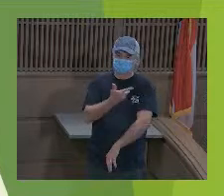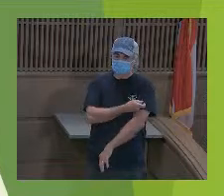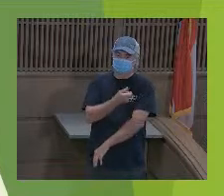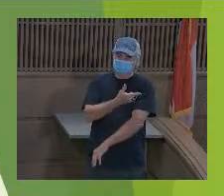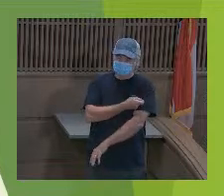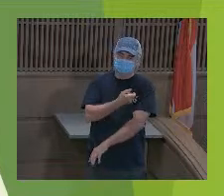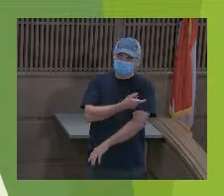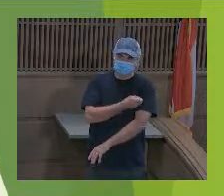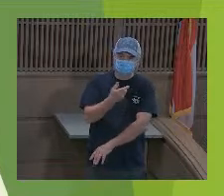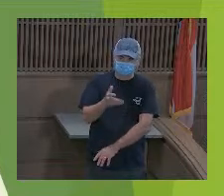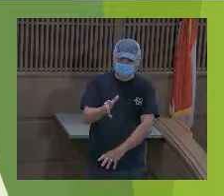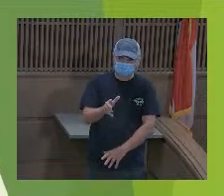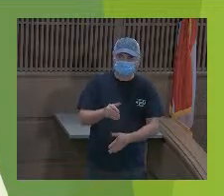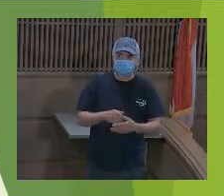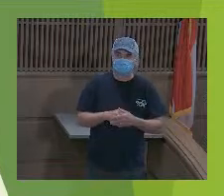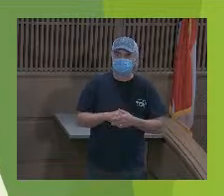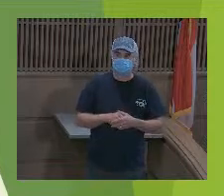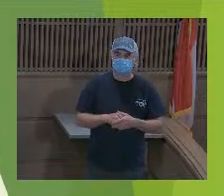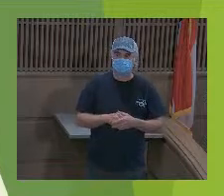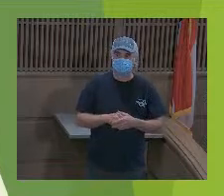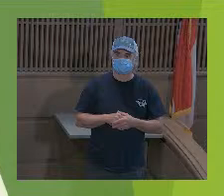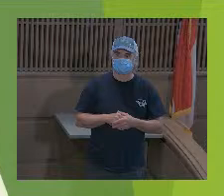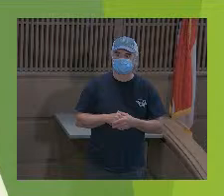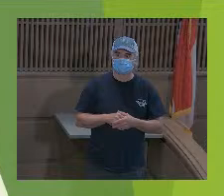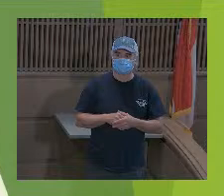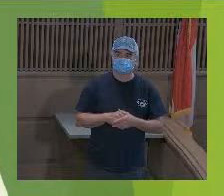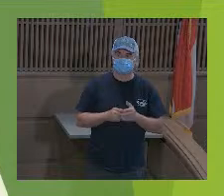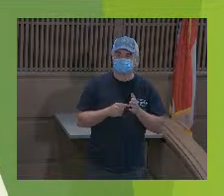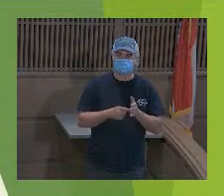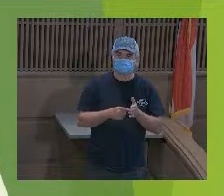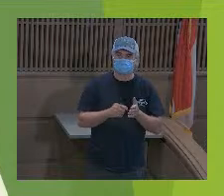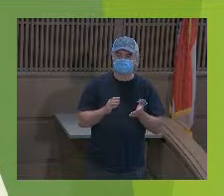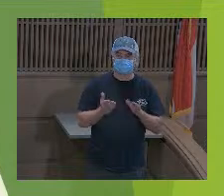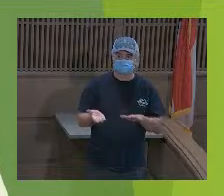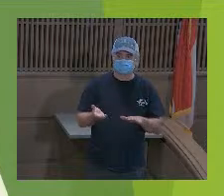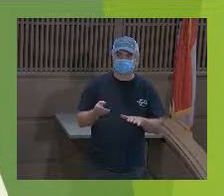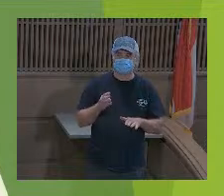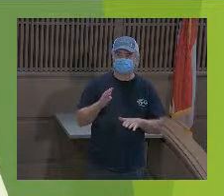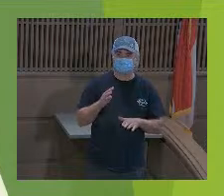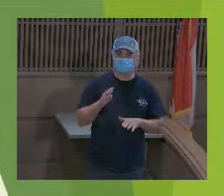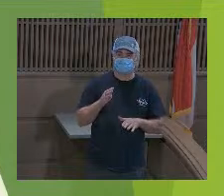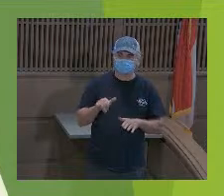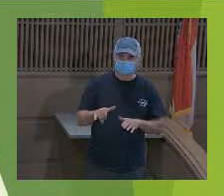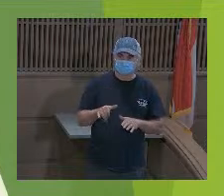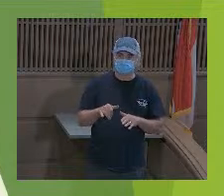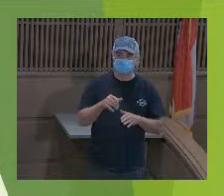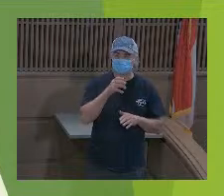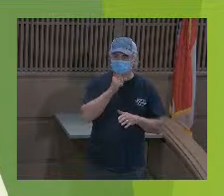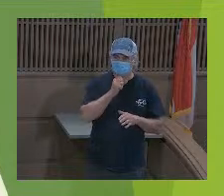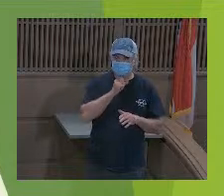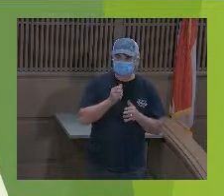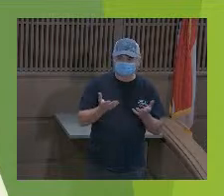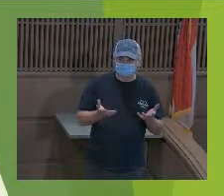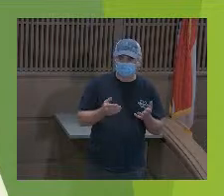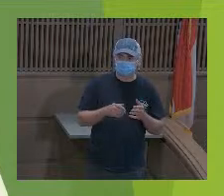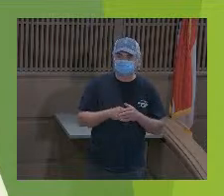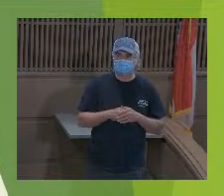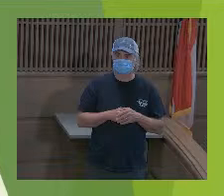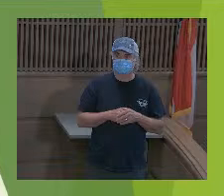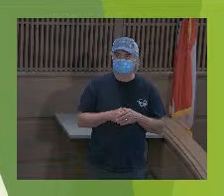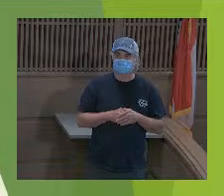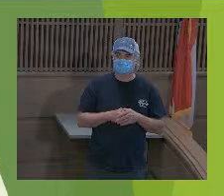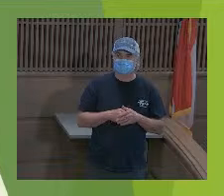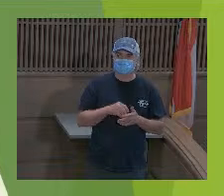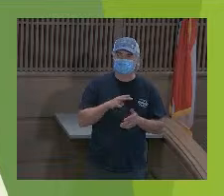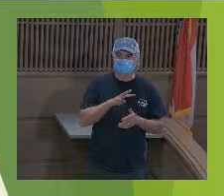This next slide is death by total. Again, what we see here, particularly in that 40 to 49 age